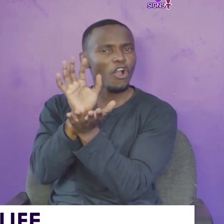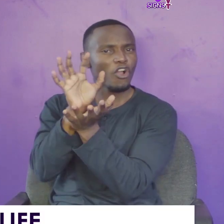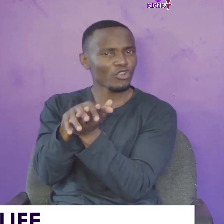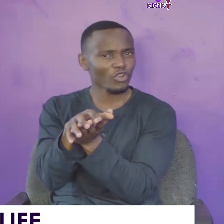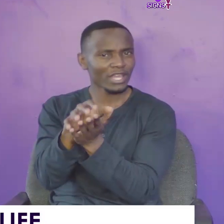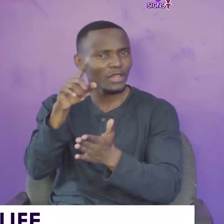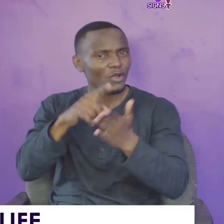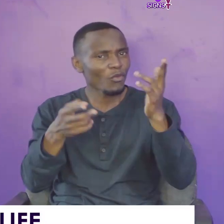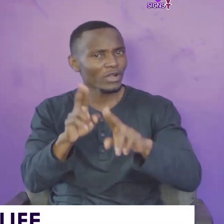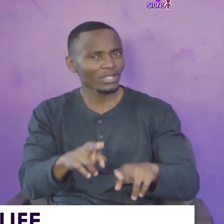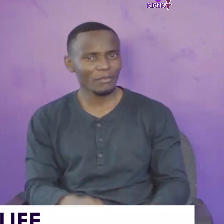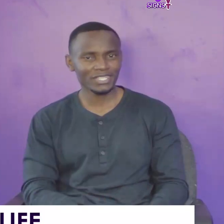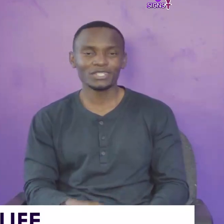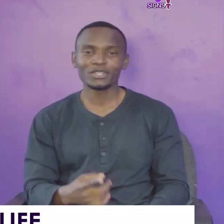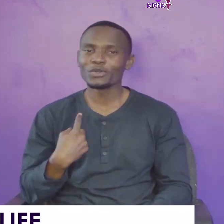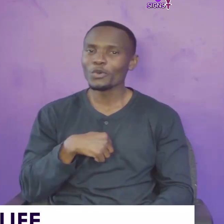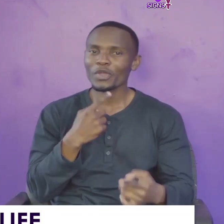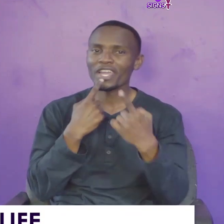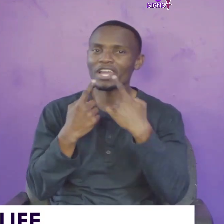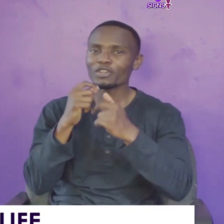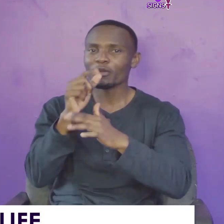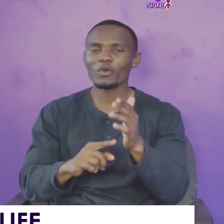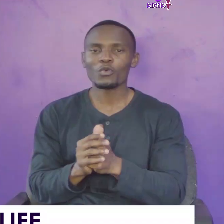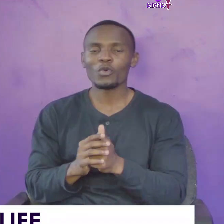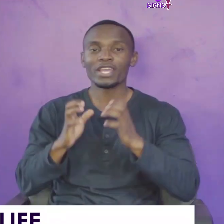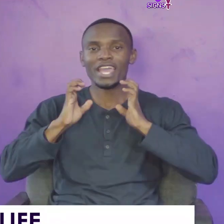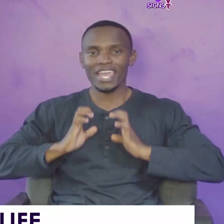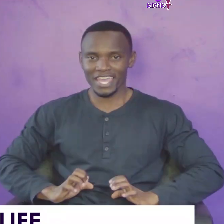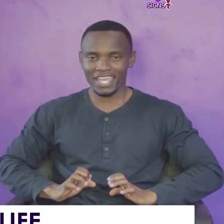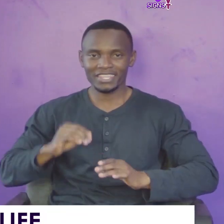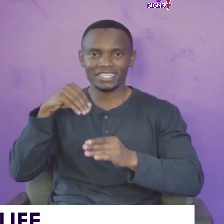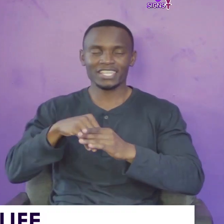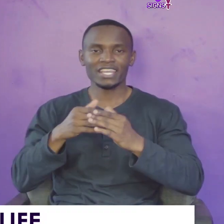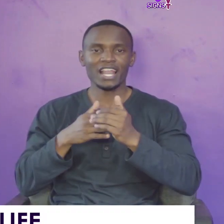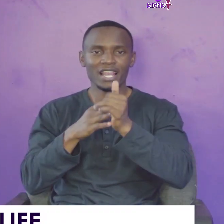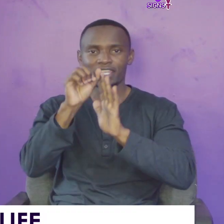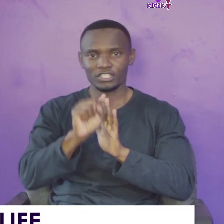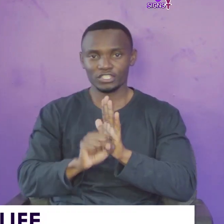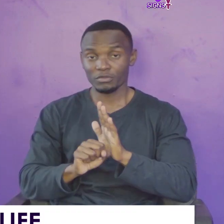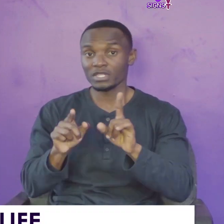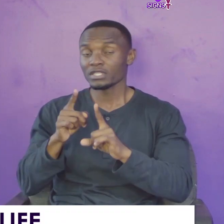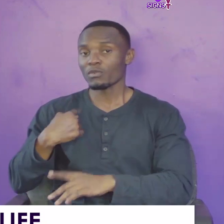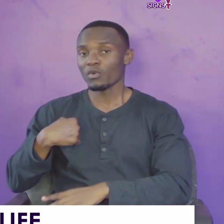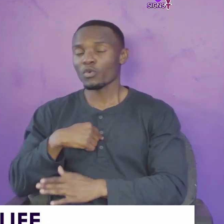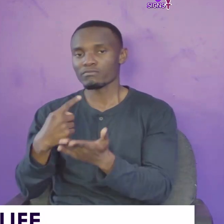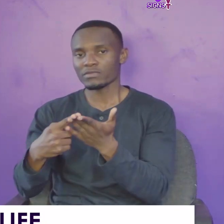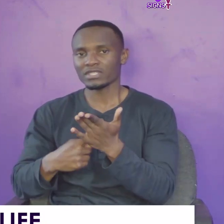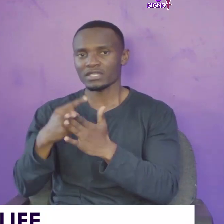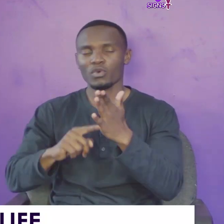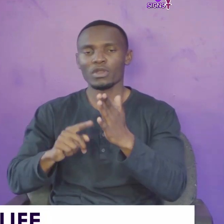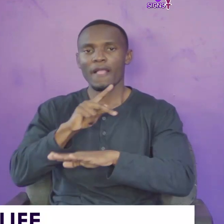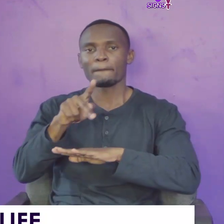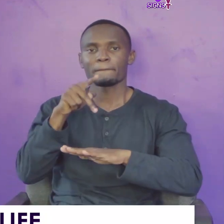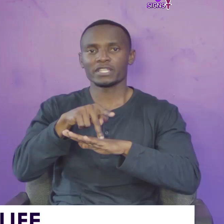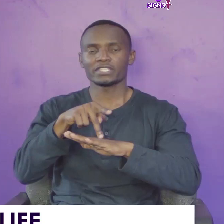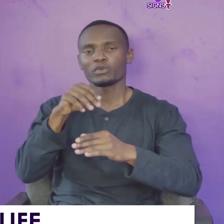What happened? We are talking about ethics in leadership. Today we are talking about principles of leadership, ethics in leadership. You